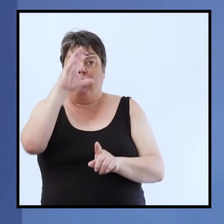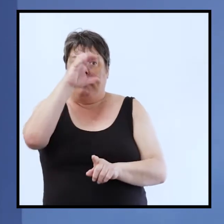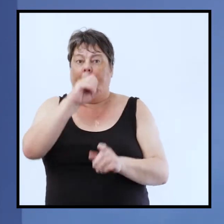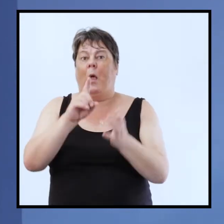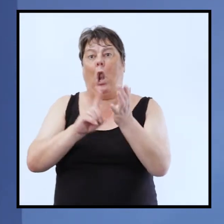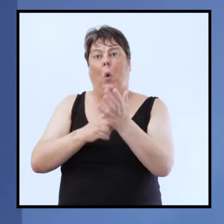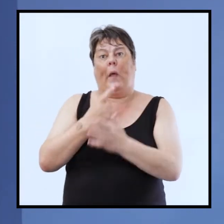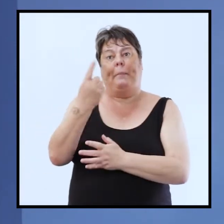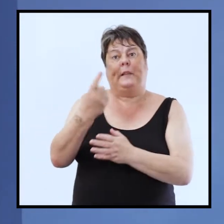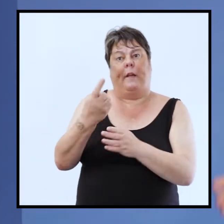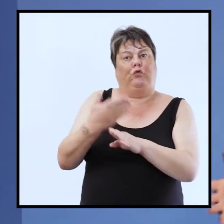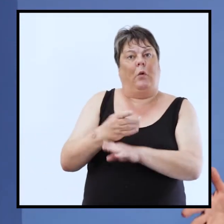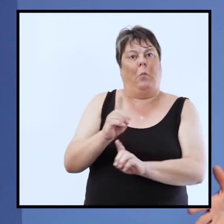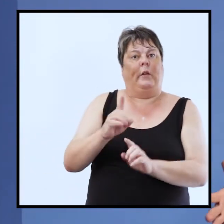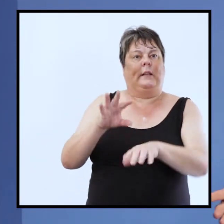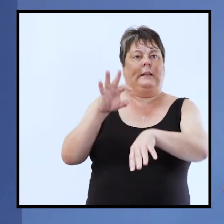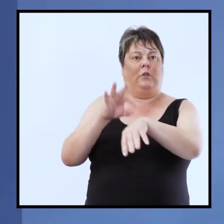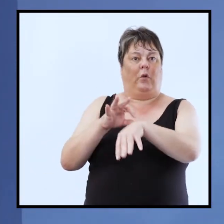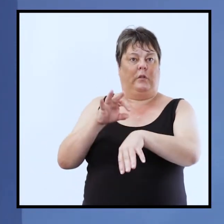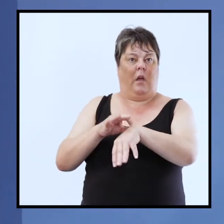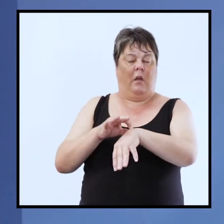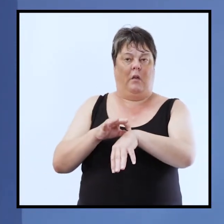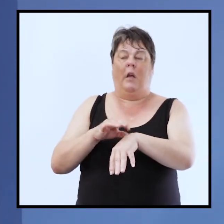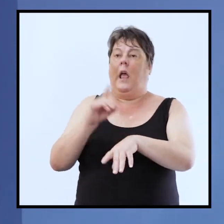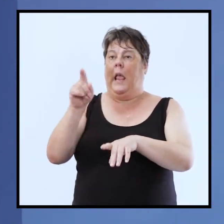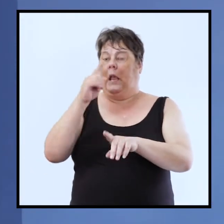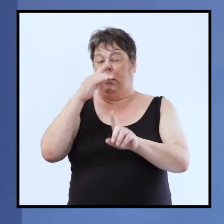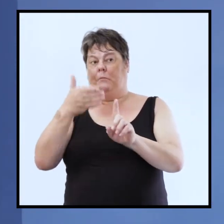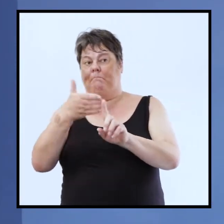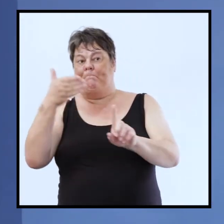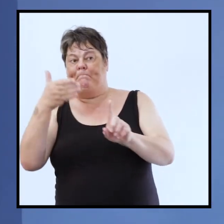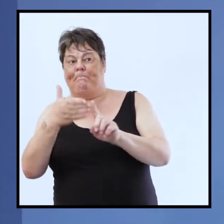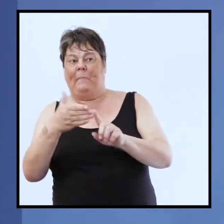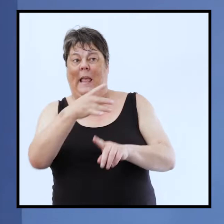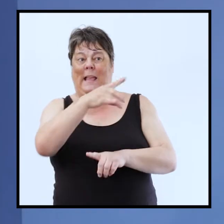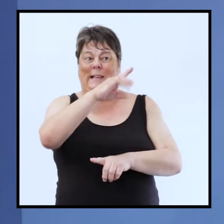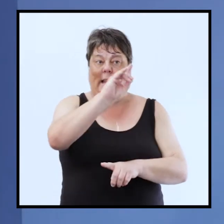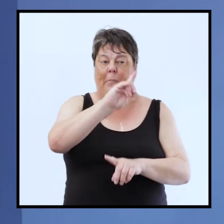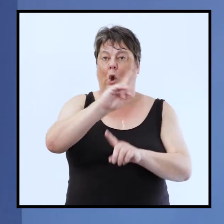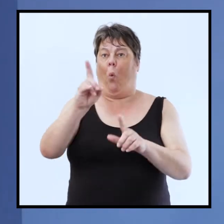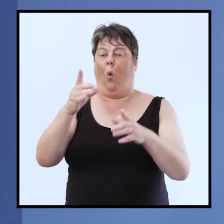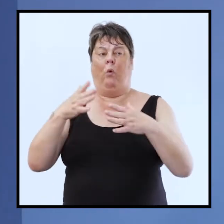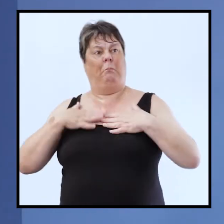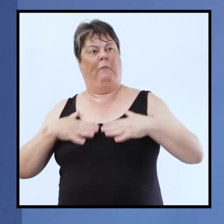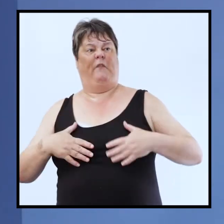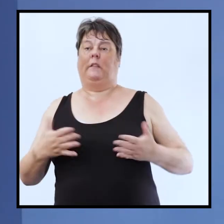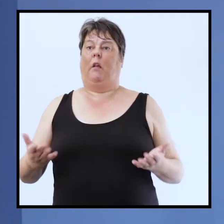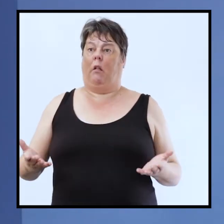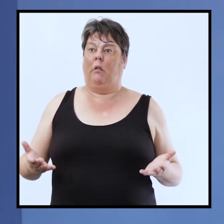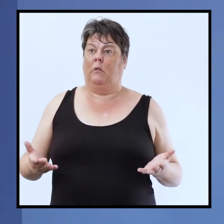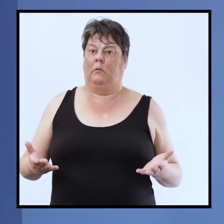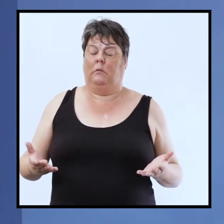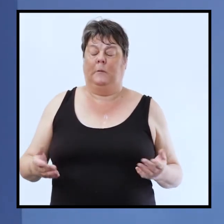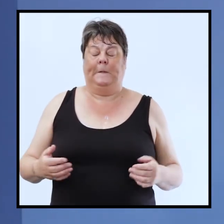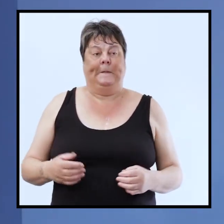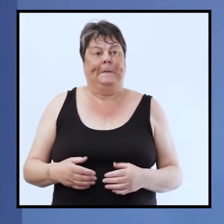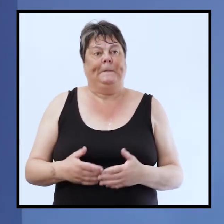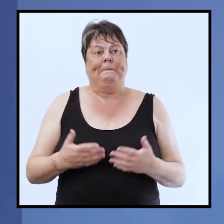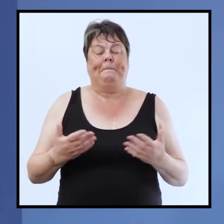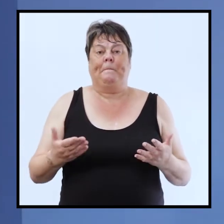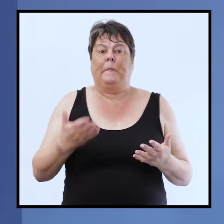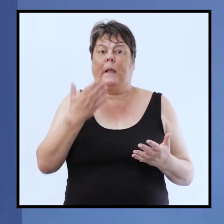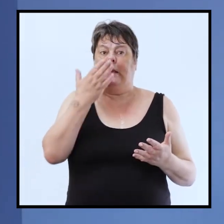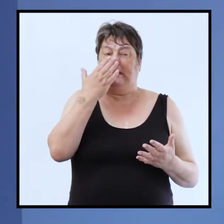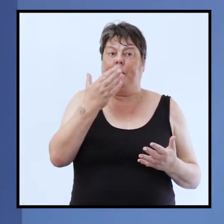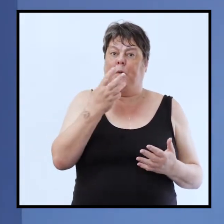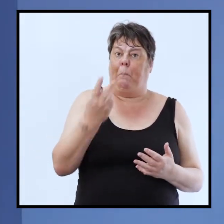will often say oh this was a demon thing and if it's not then he'll just say this was a medical thing whatever so it looks this seems there's